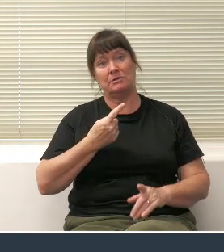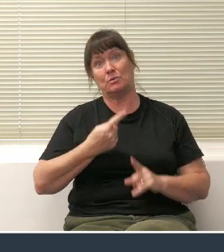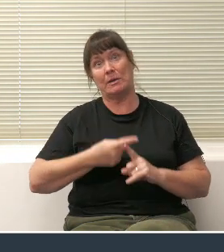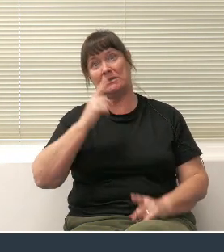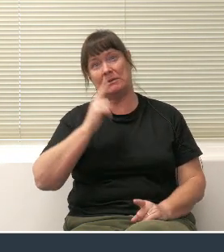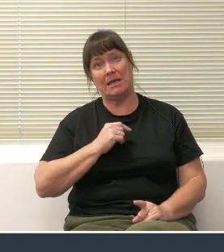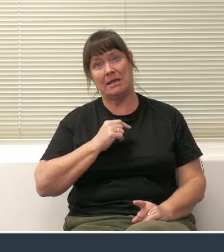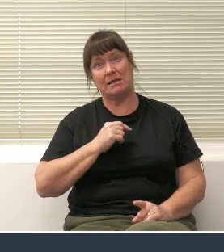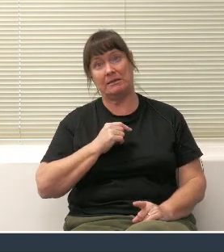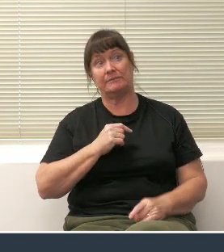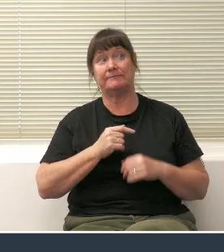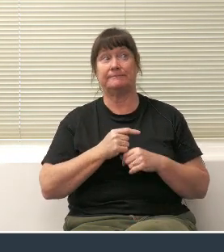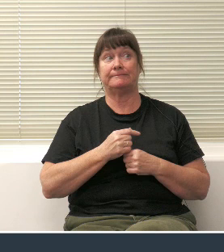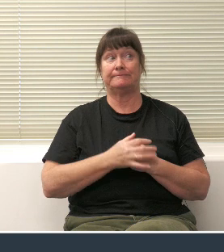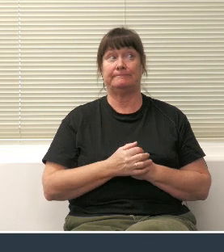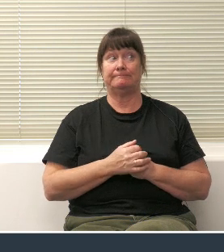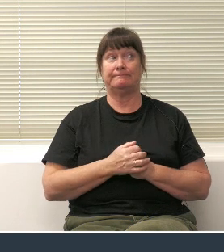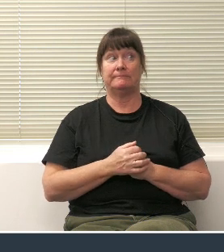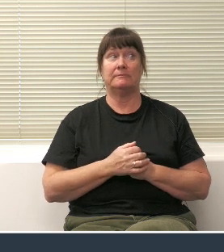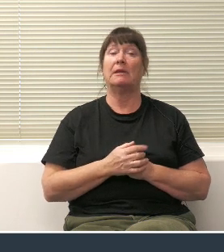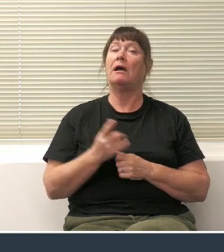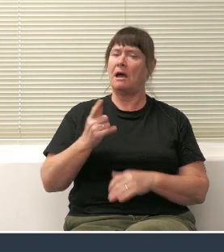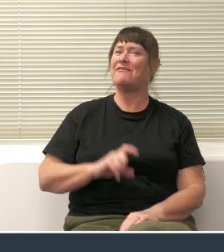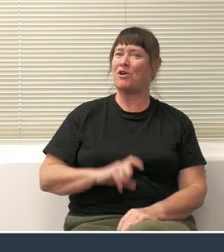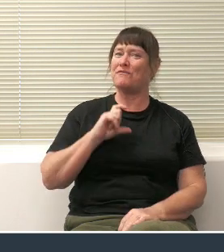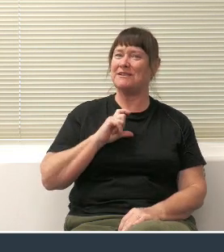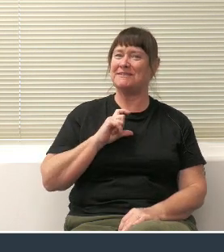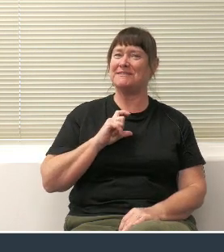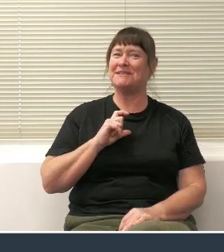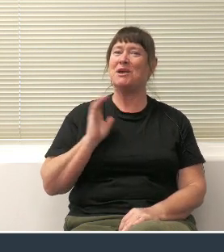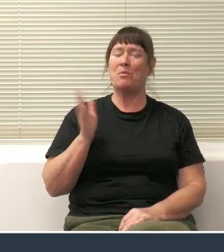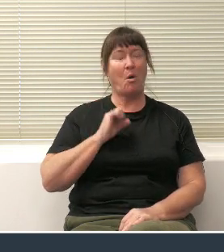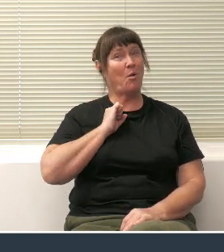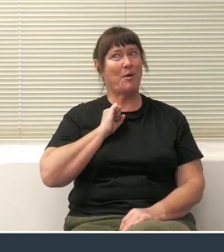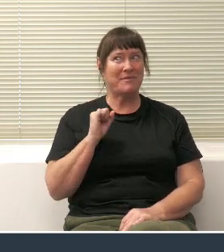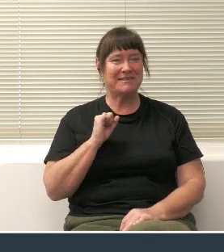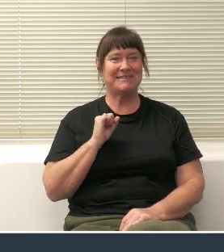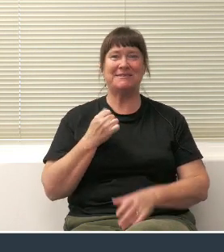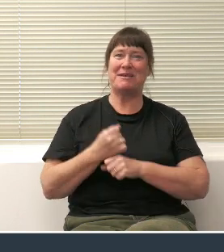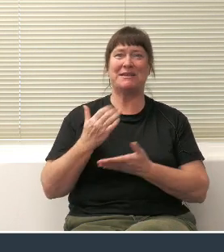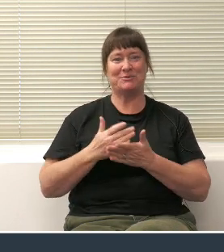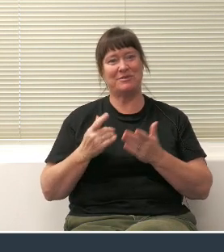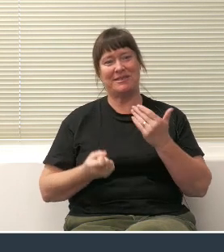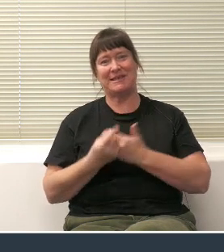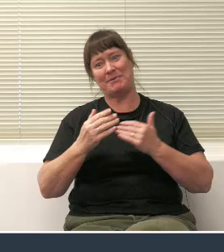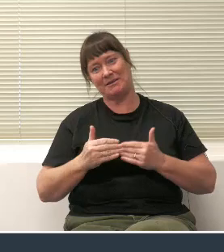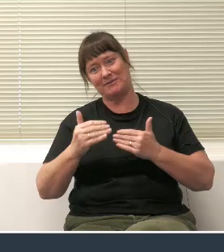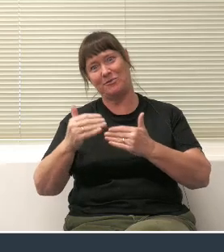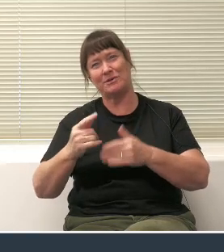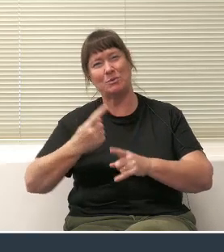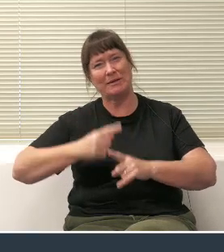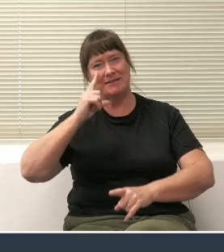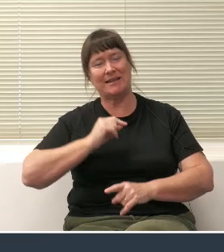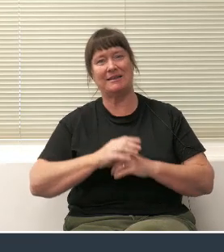can, following a decision from the council. I have confidence that we're all committed to ensuring that this moves forward as swiftly